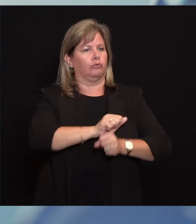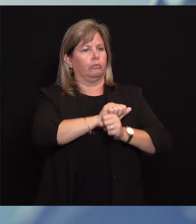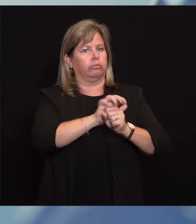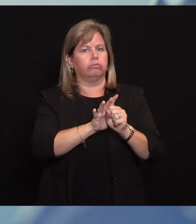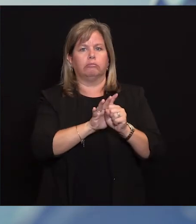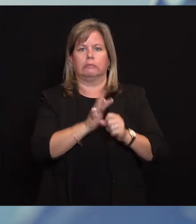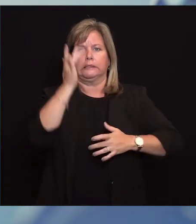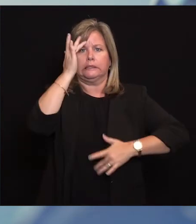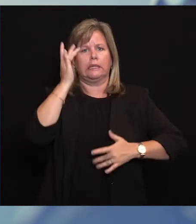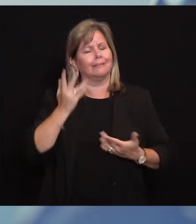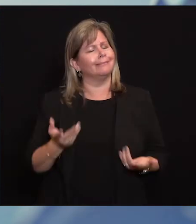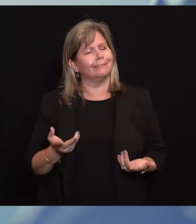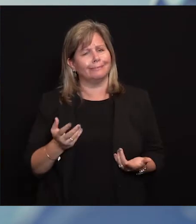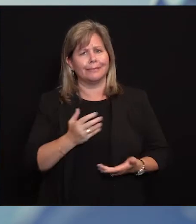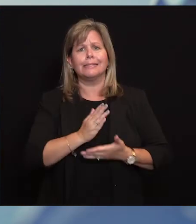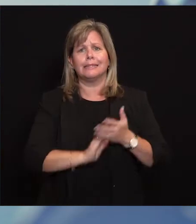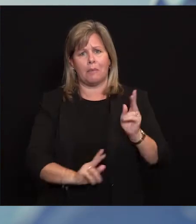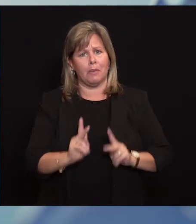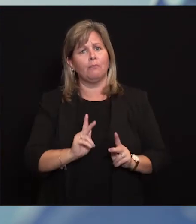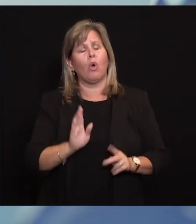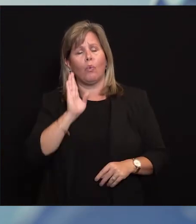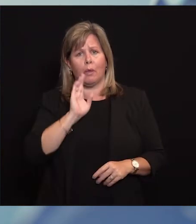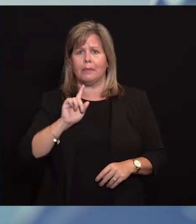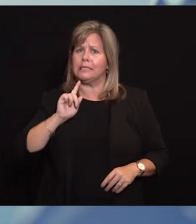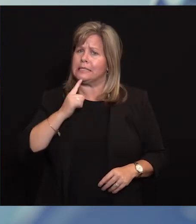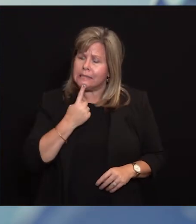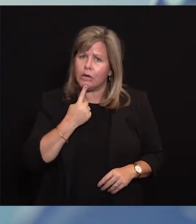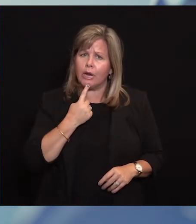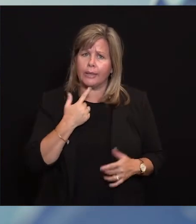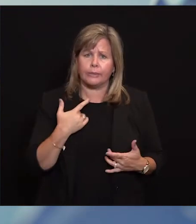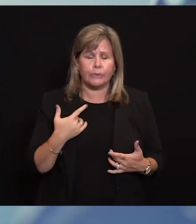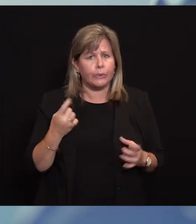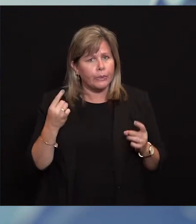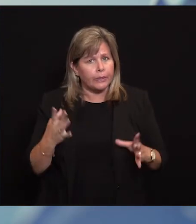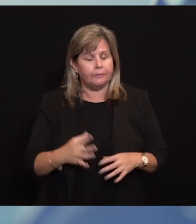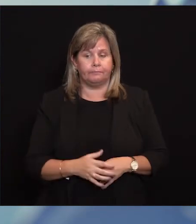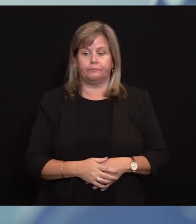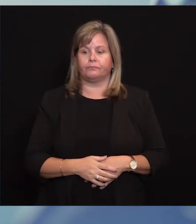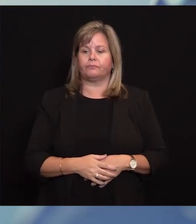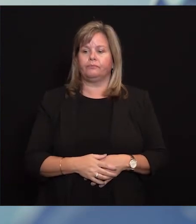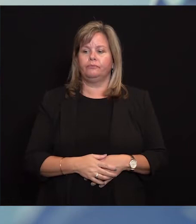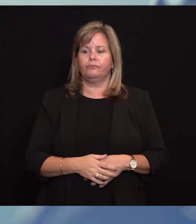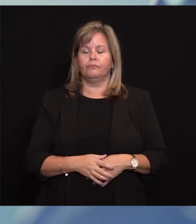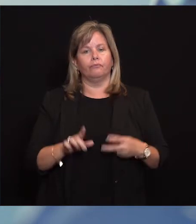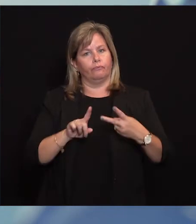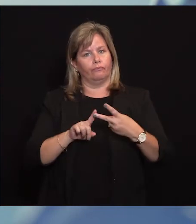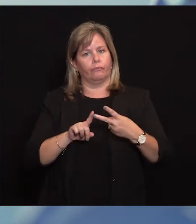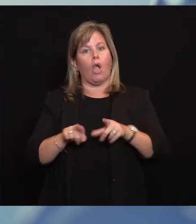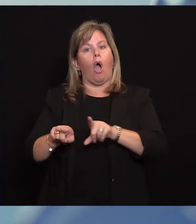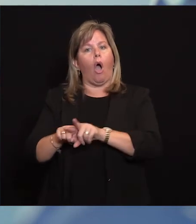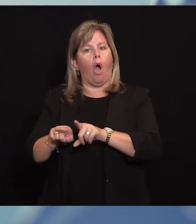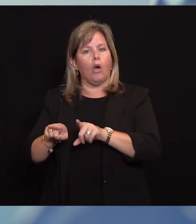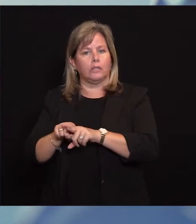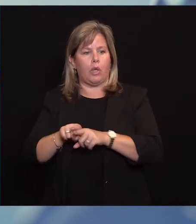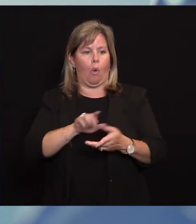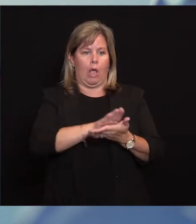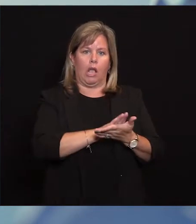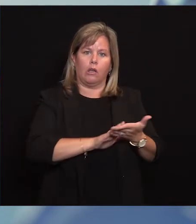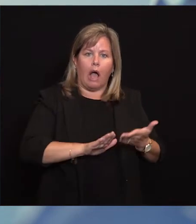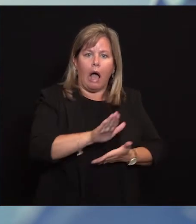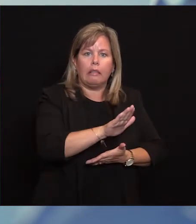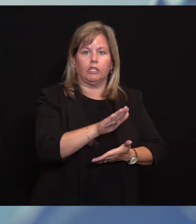from COVID-19. But we also know that colleges and schools don't exist in a